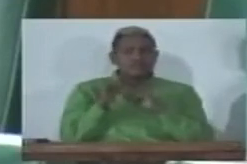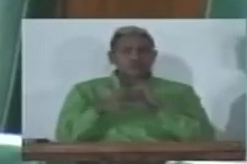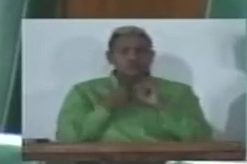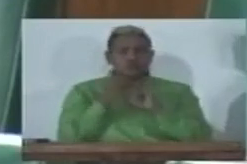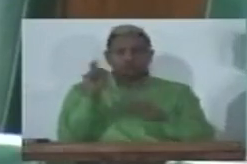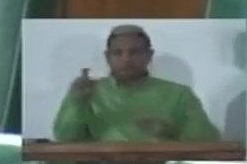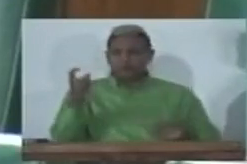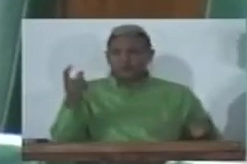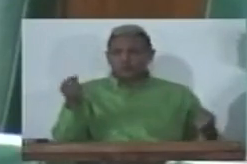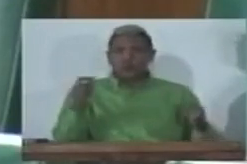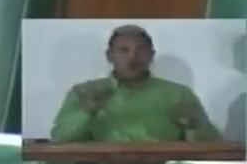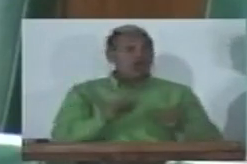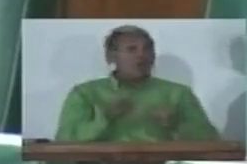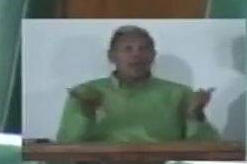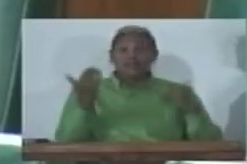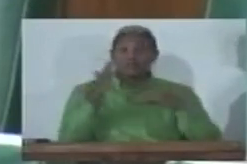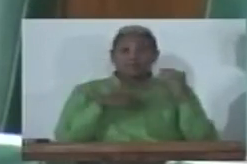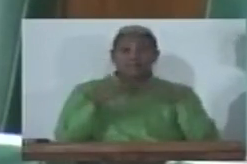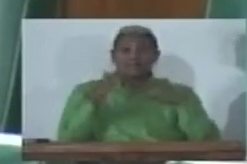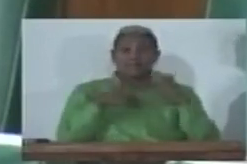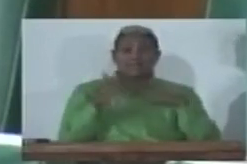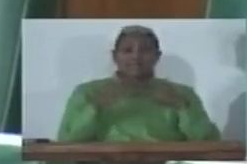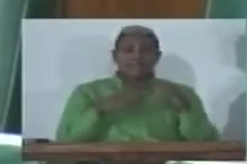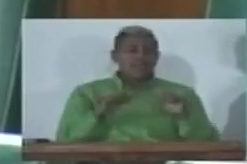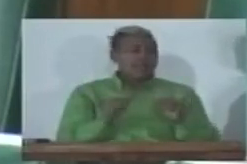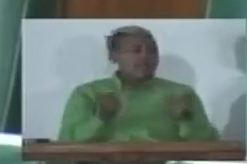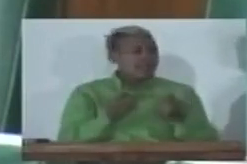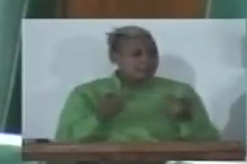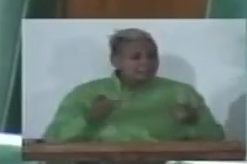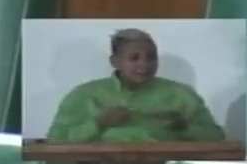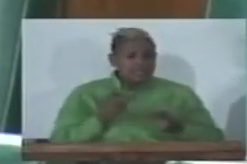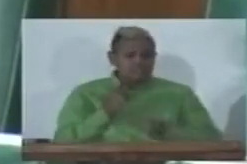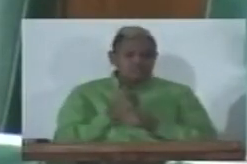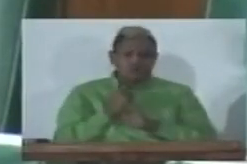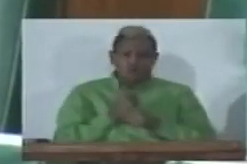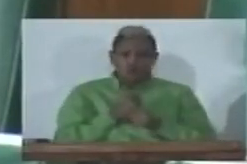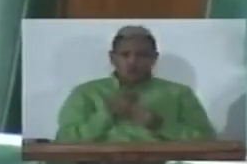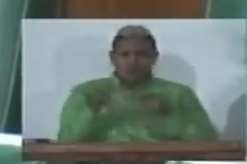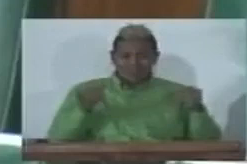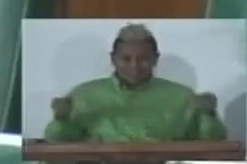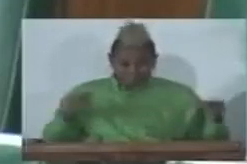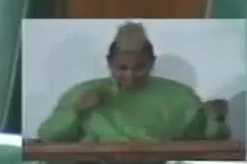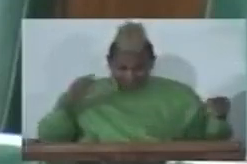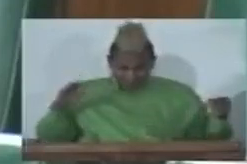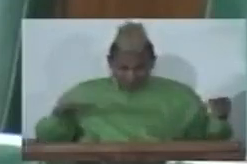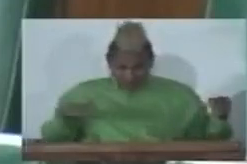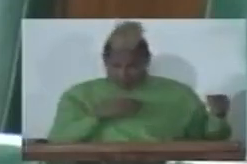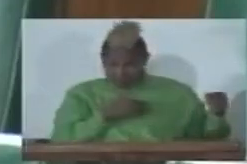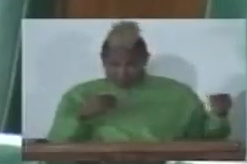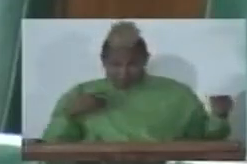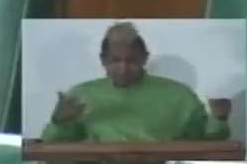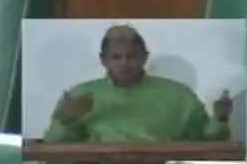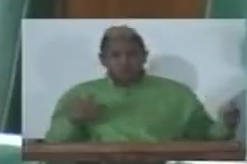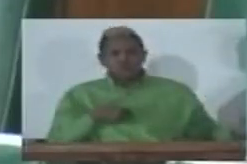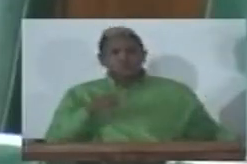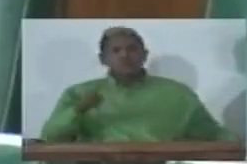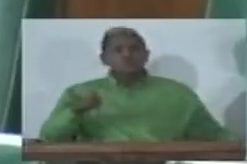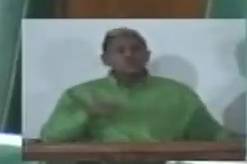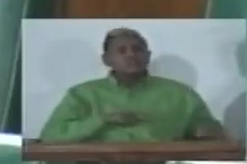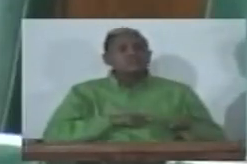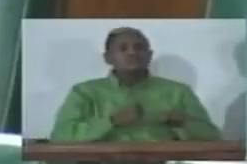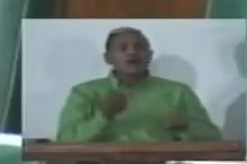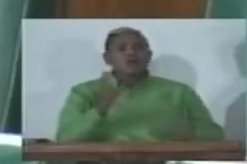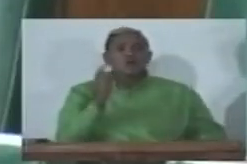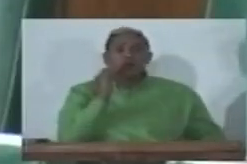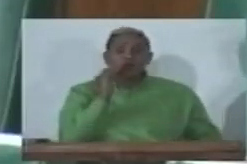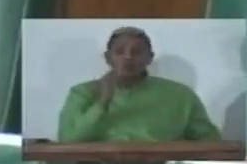or any building, any place of work, as parliamentarians, let us start at home